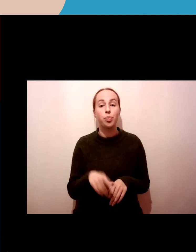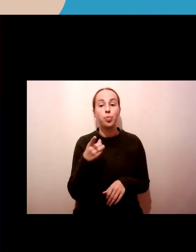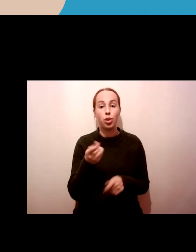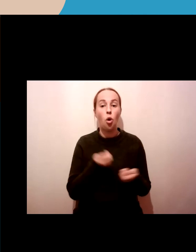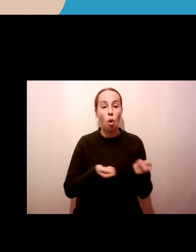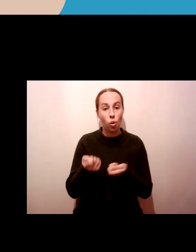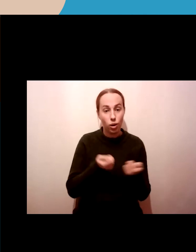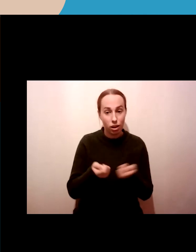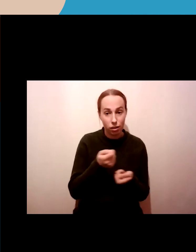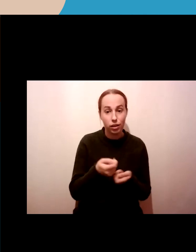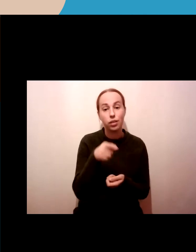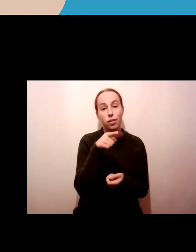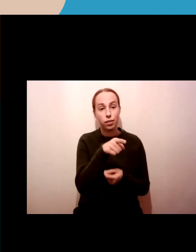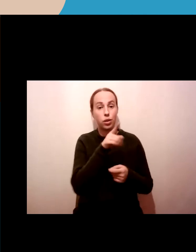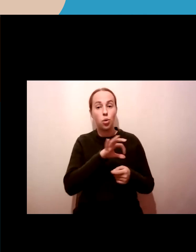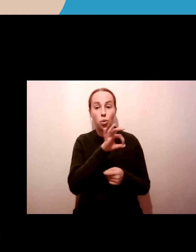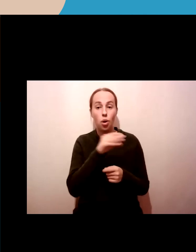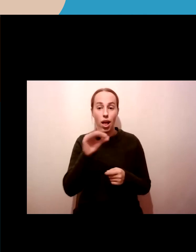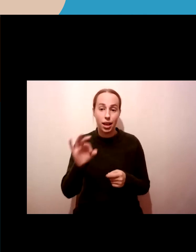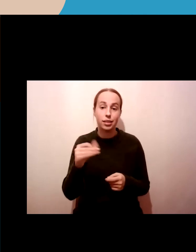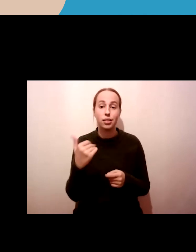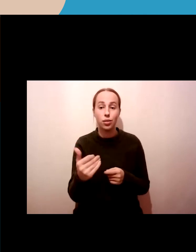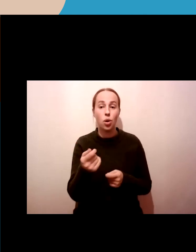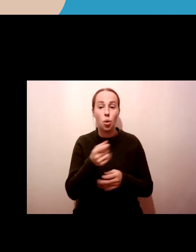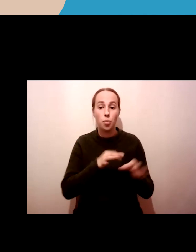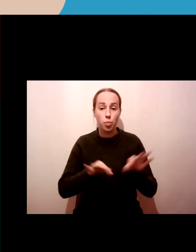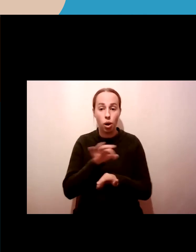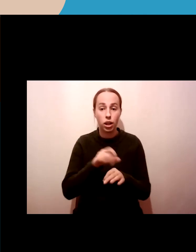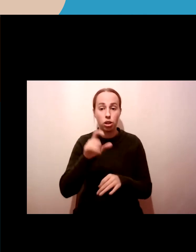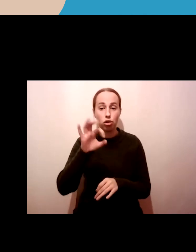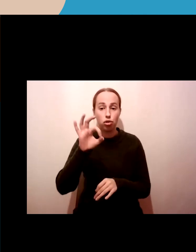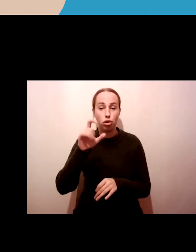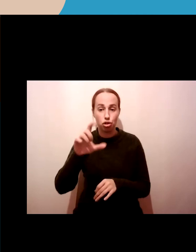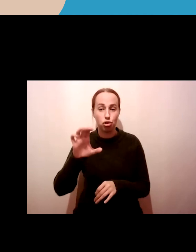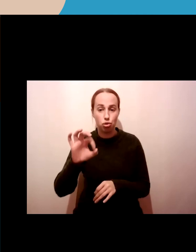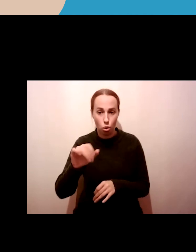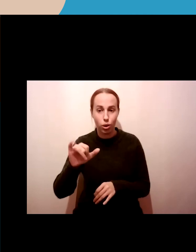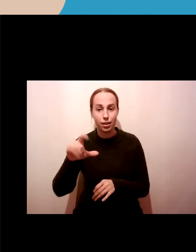danger. Well, thank you. I would like to say that this discussion was